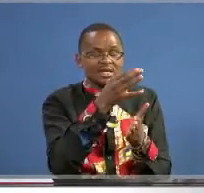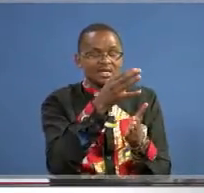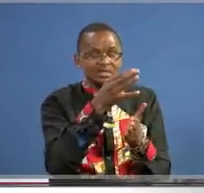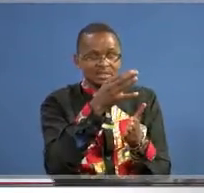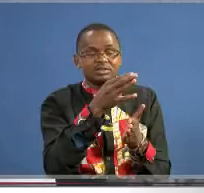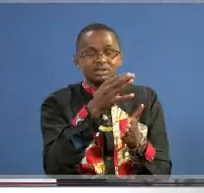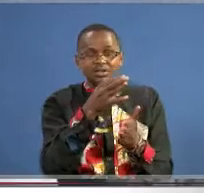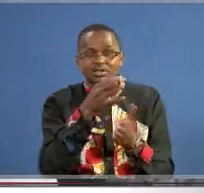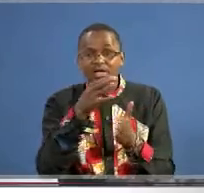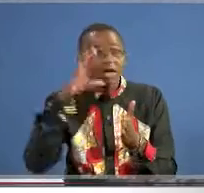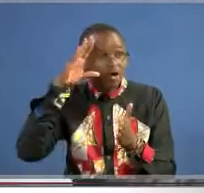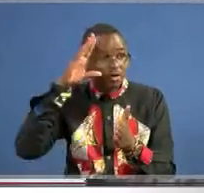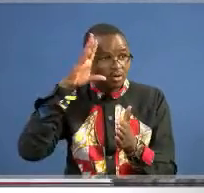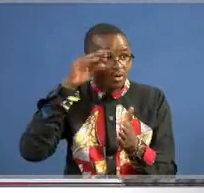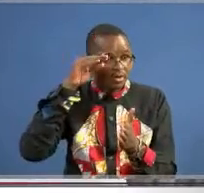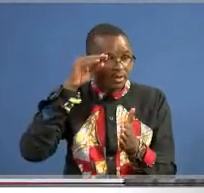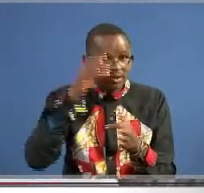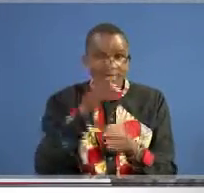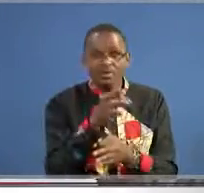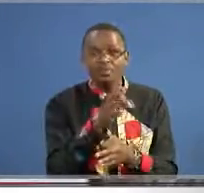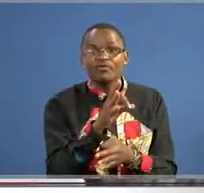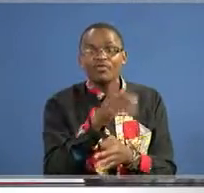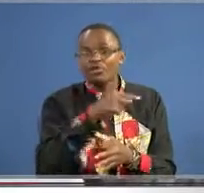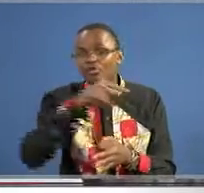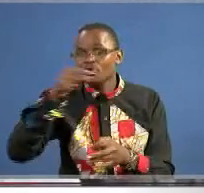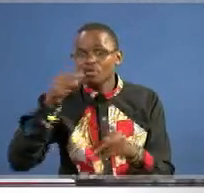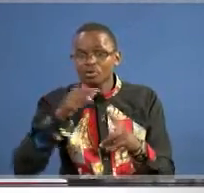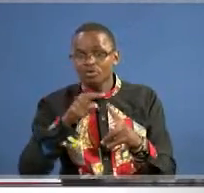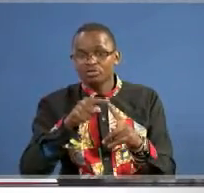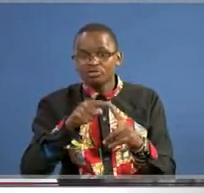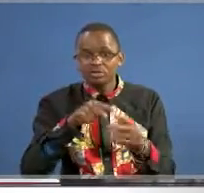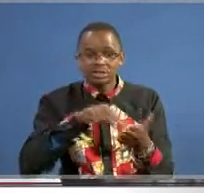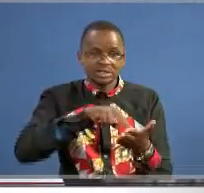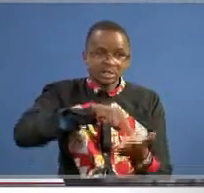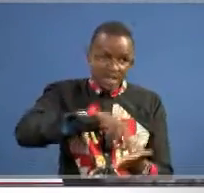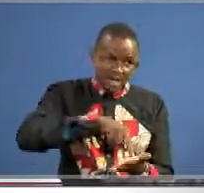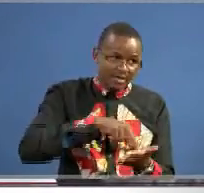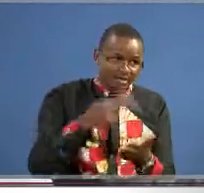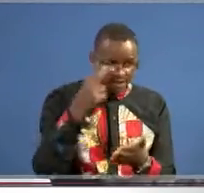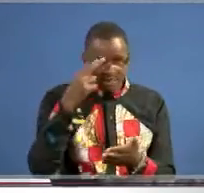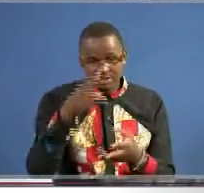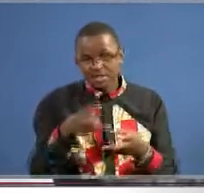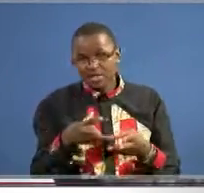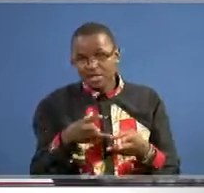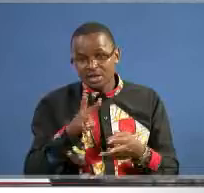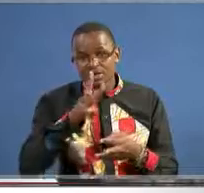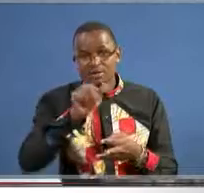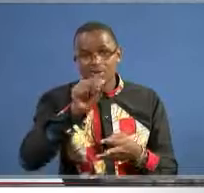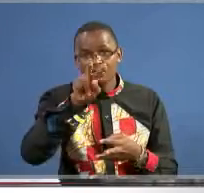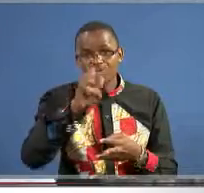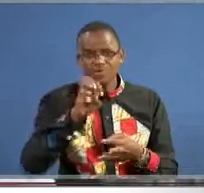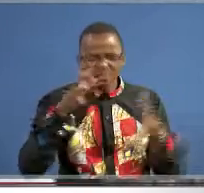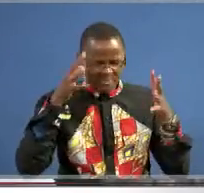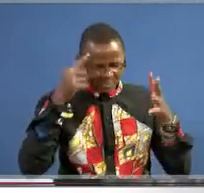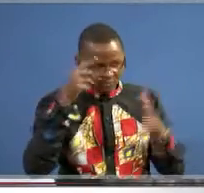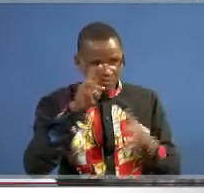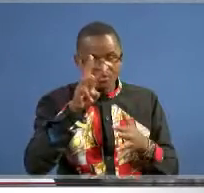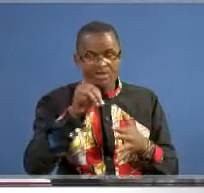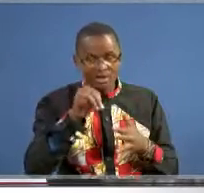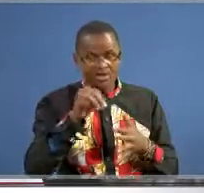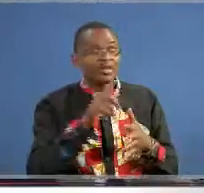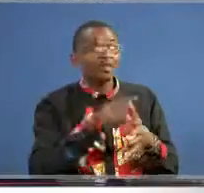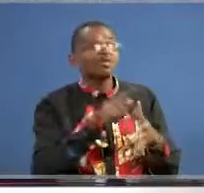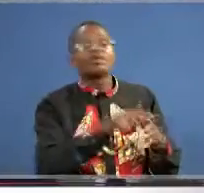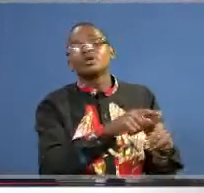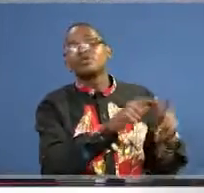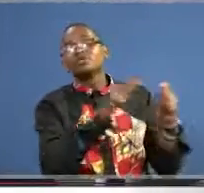key question. And if they're going to try and stand and they see the waves are too big for them, I bet you they will